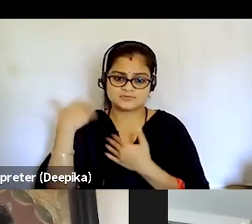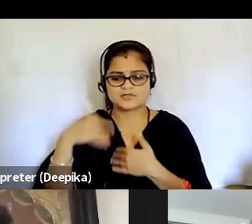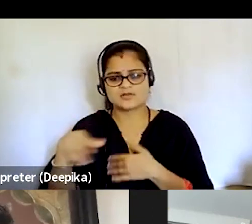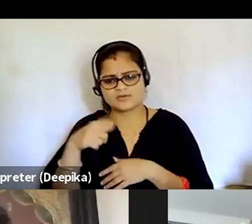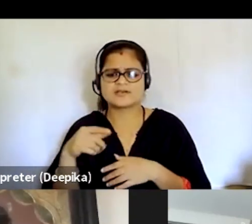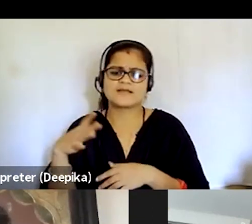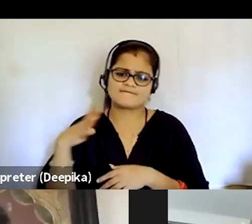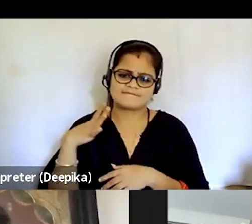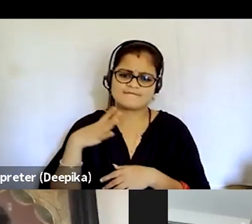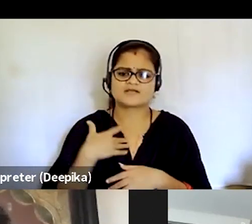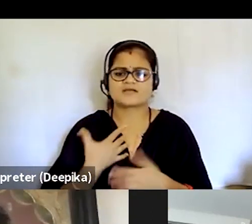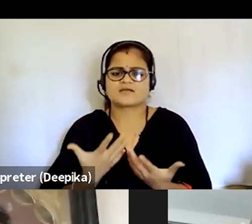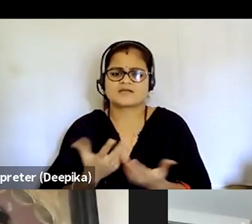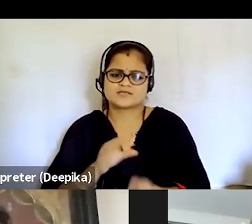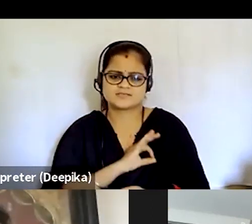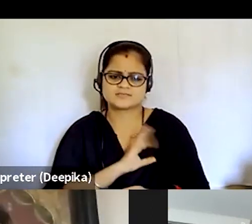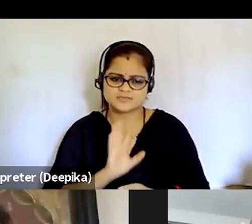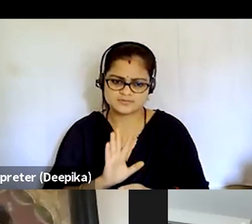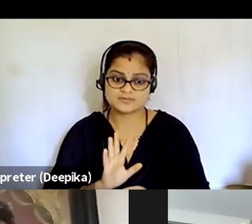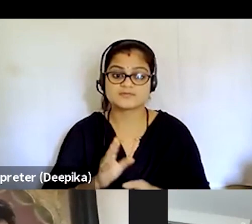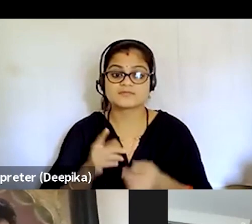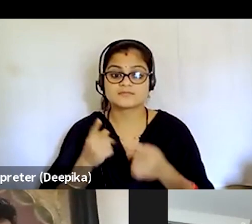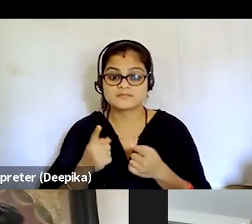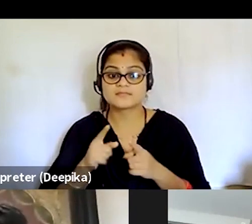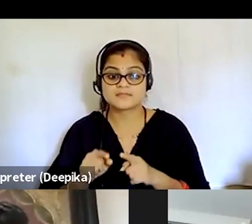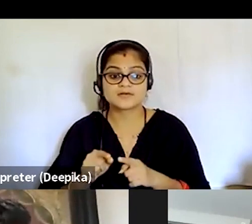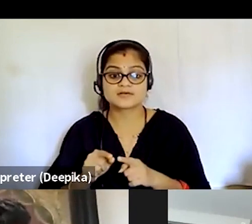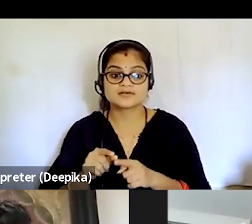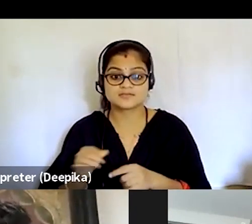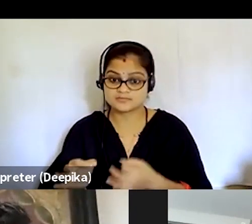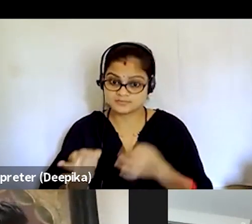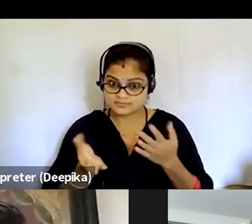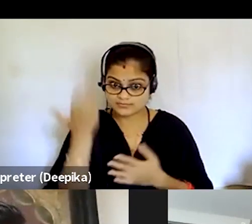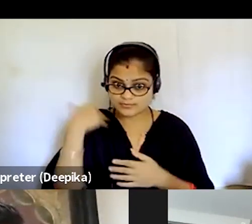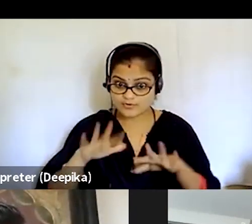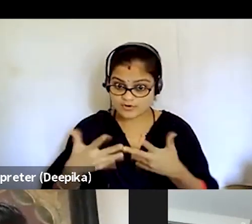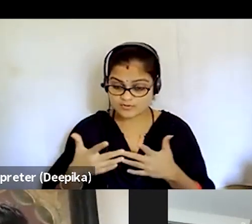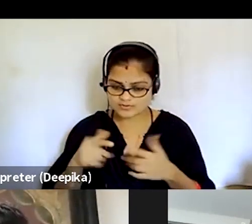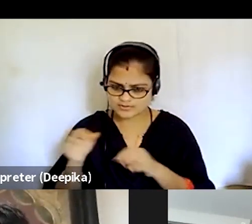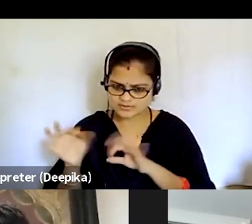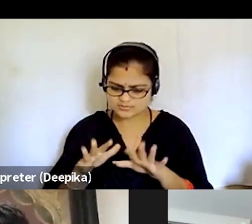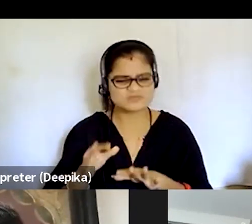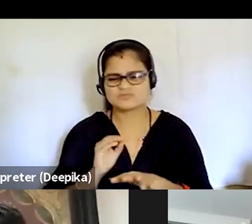still waiting. So it's probably not going to be the same way before. You have to think a